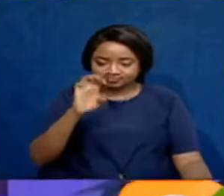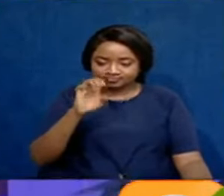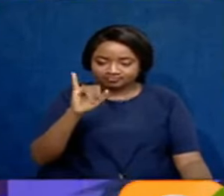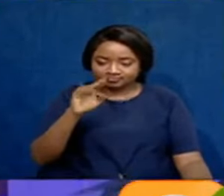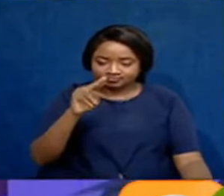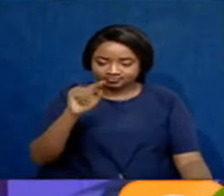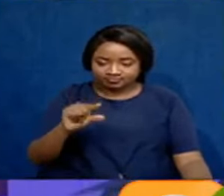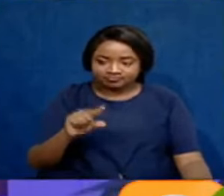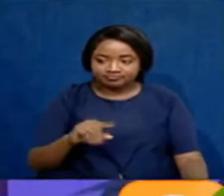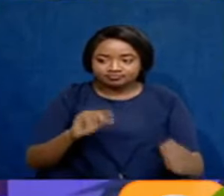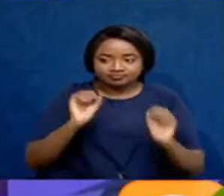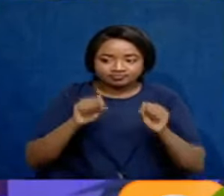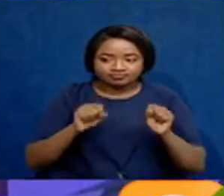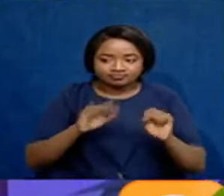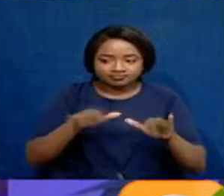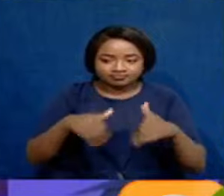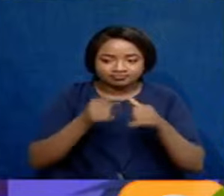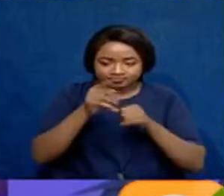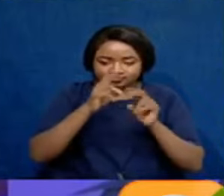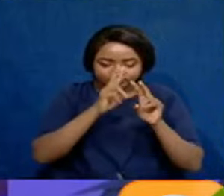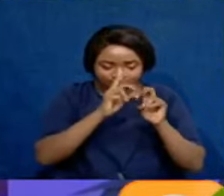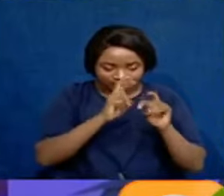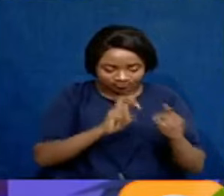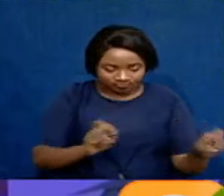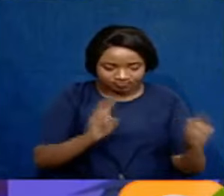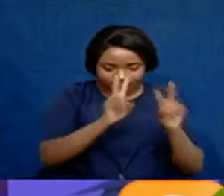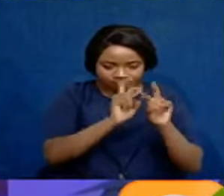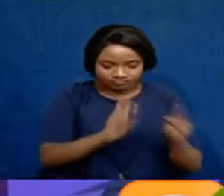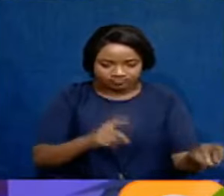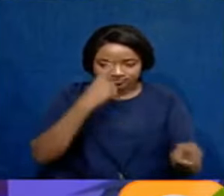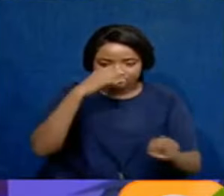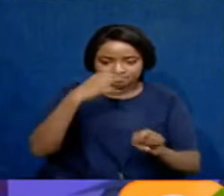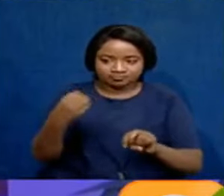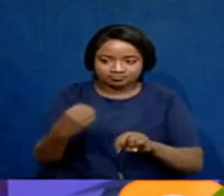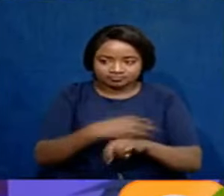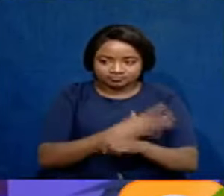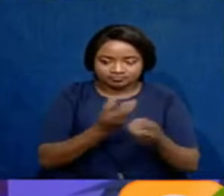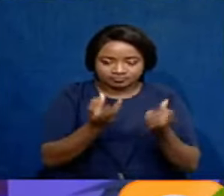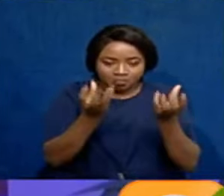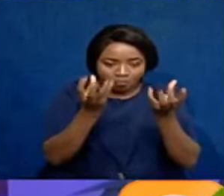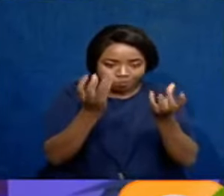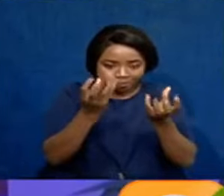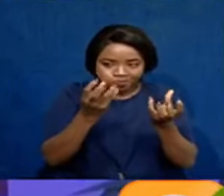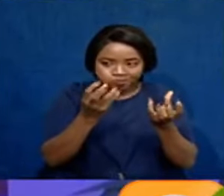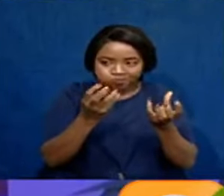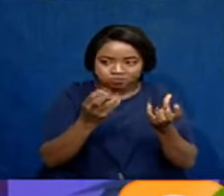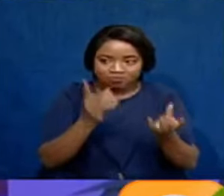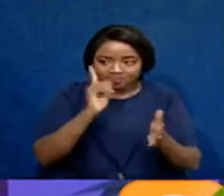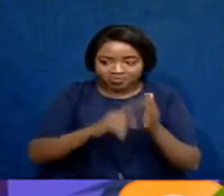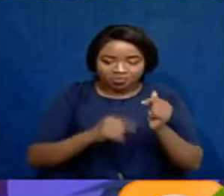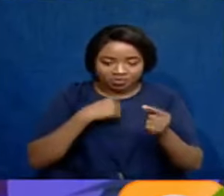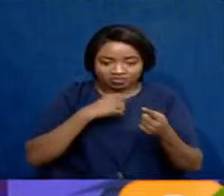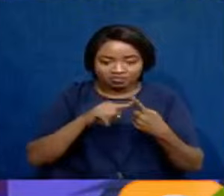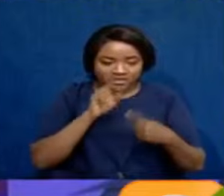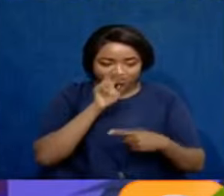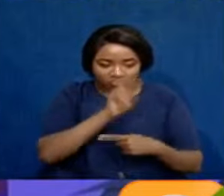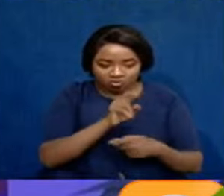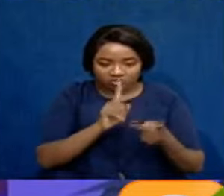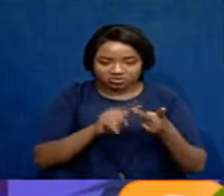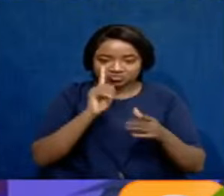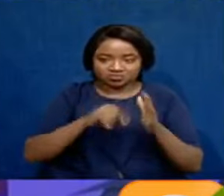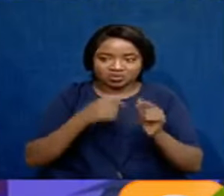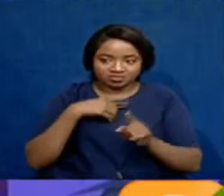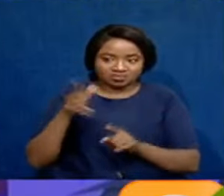you screen for prostate cancer? In the things I have watched, I hear you, it's an